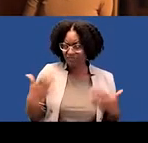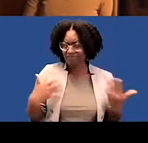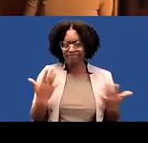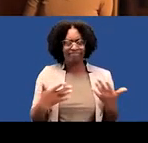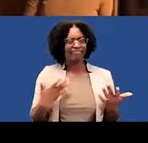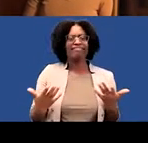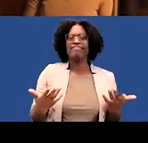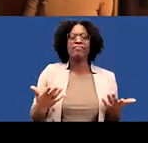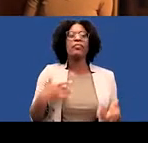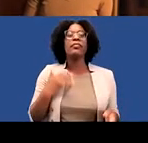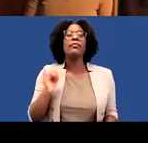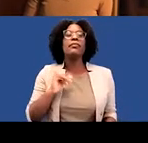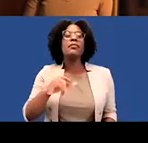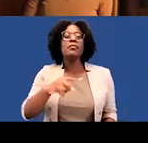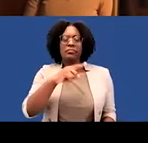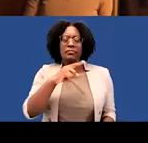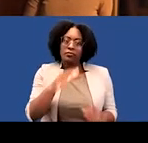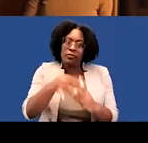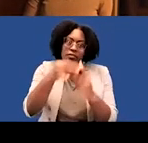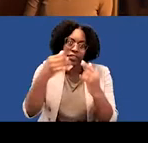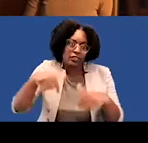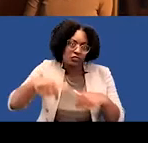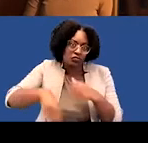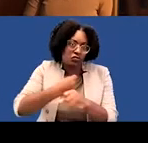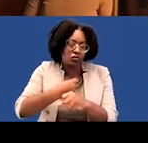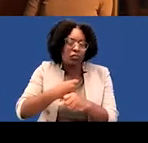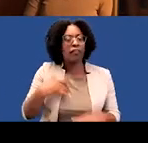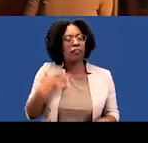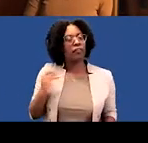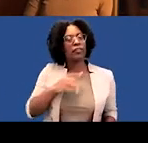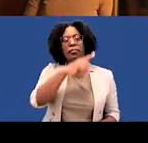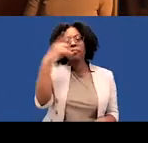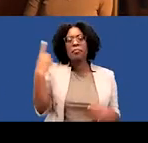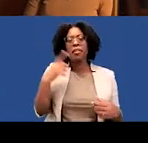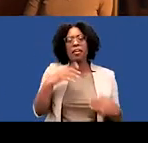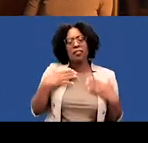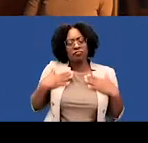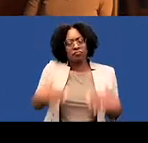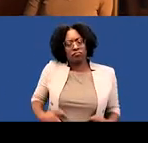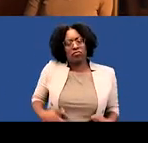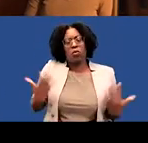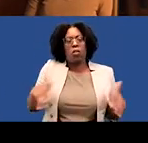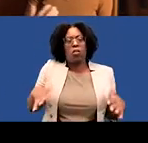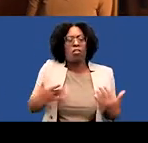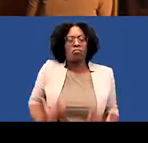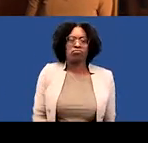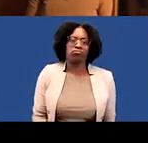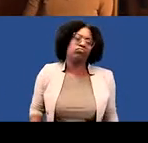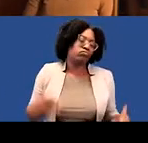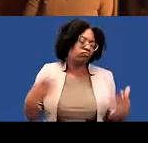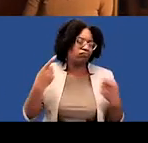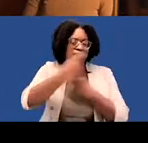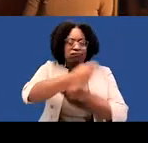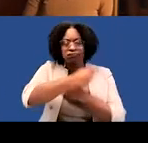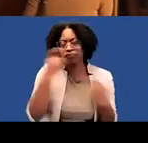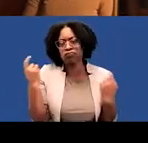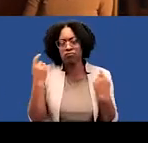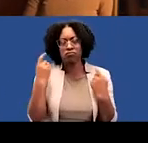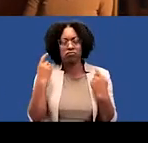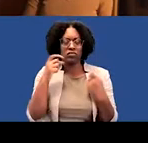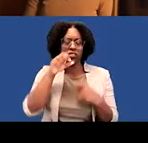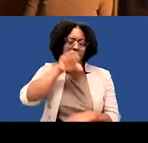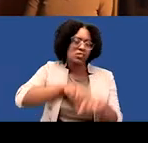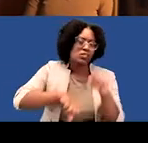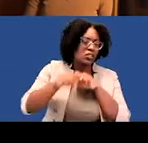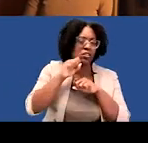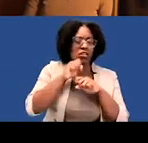Black bodies, especially this year, have already been through so much, and I knew that I didn't want a portrait to have to